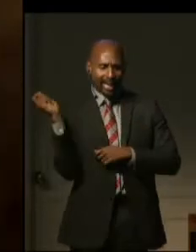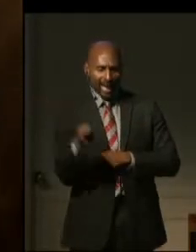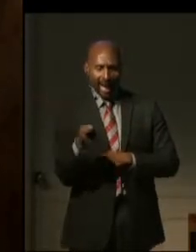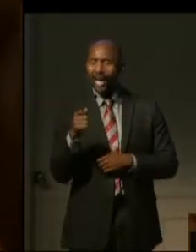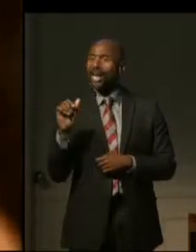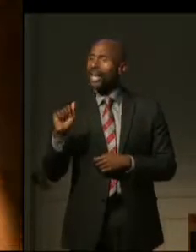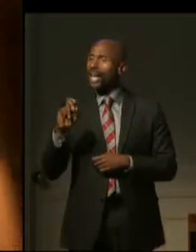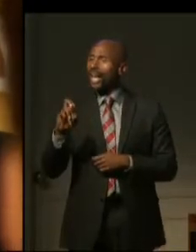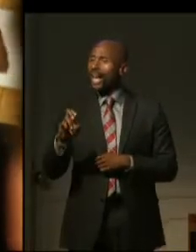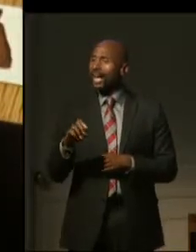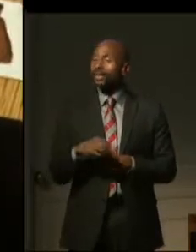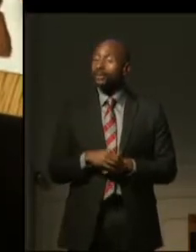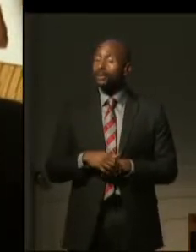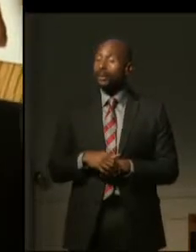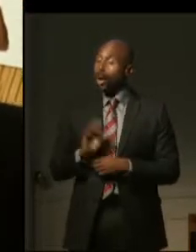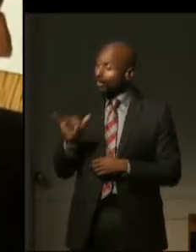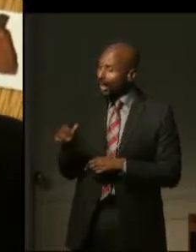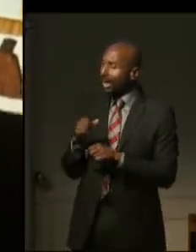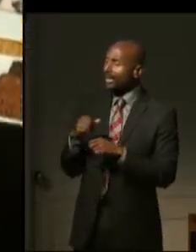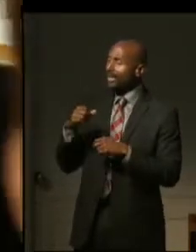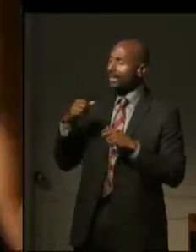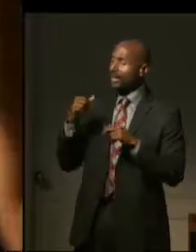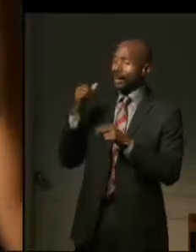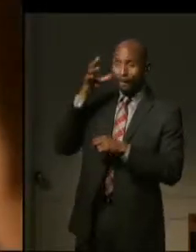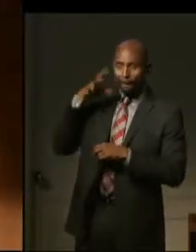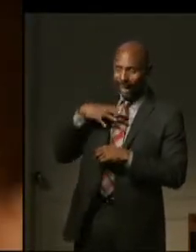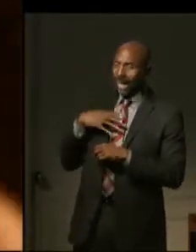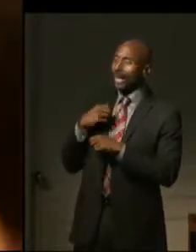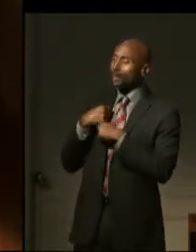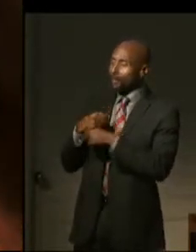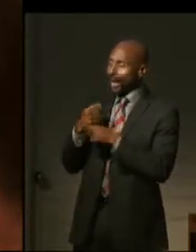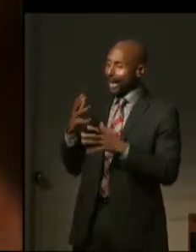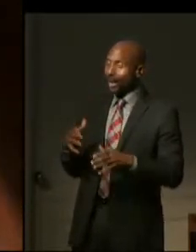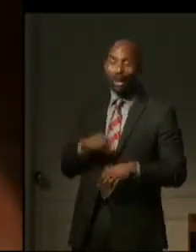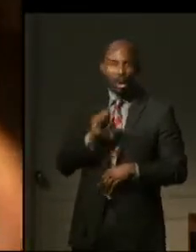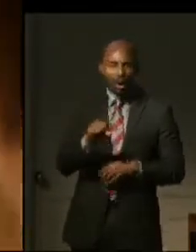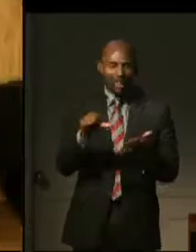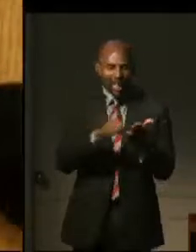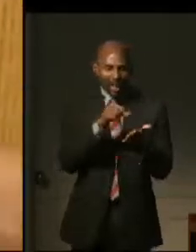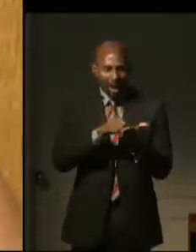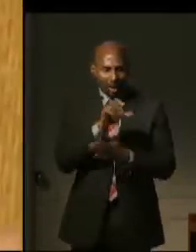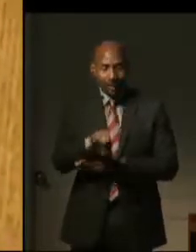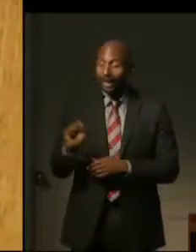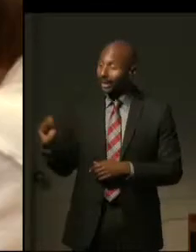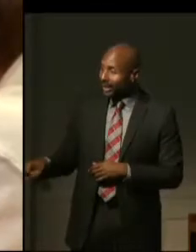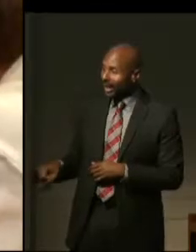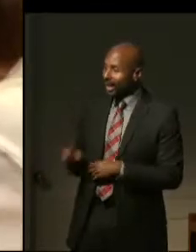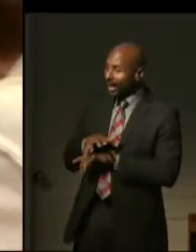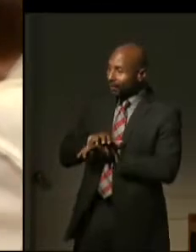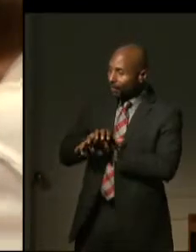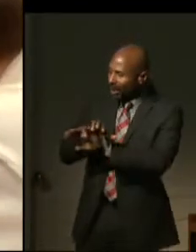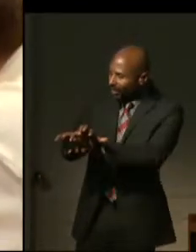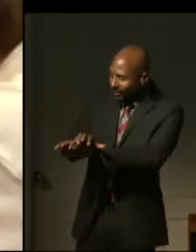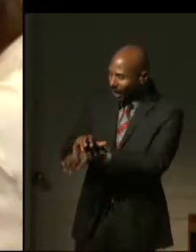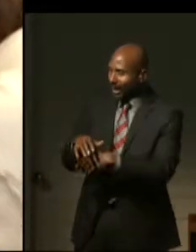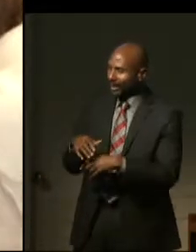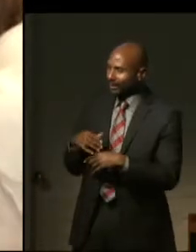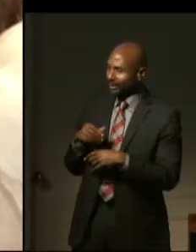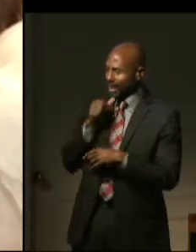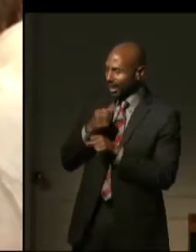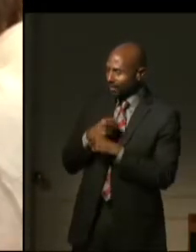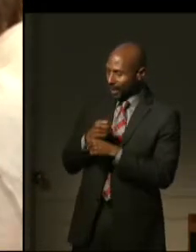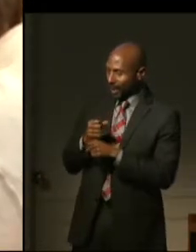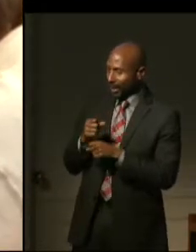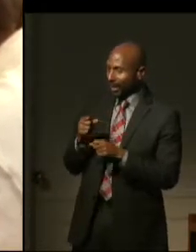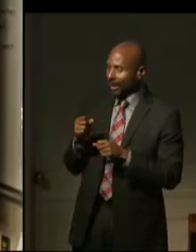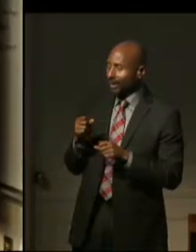man-made. Yeah, because they carved it. Yeah. Butterflies are man-made, they're not man-made. How